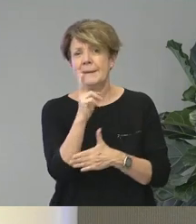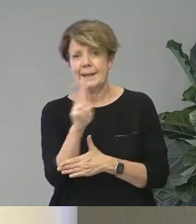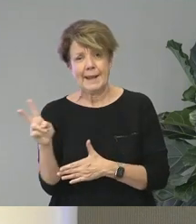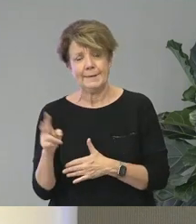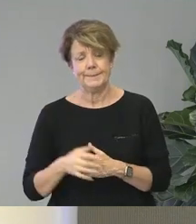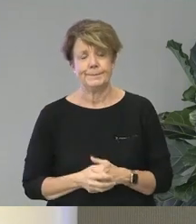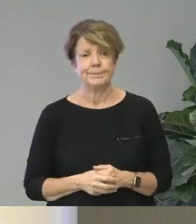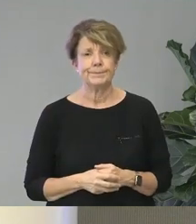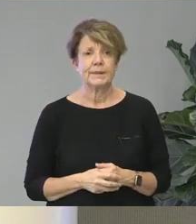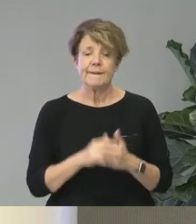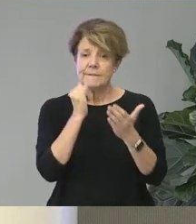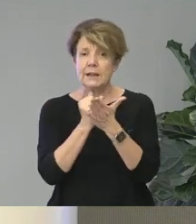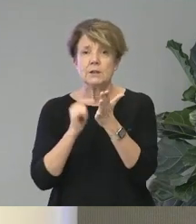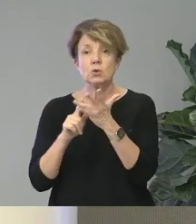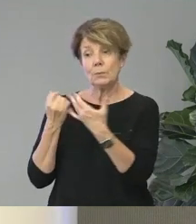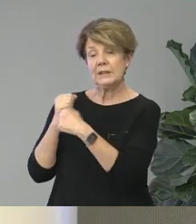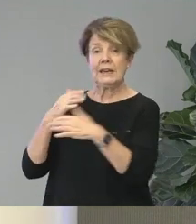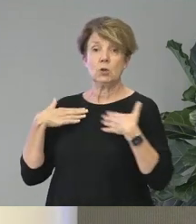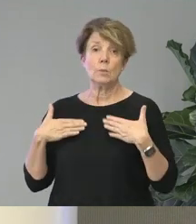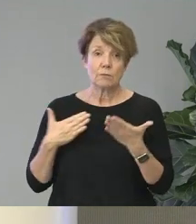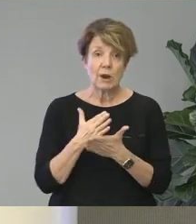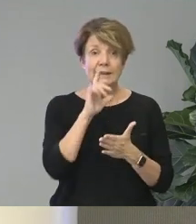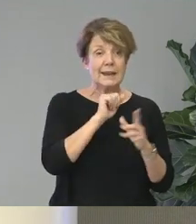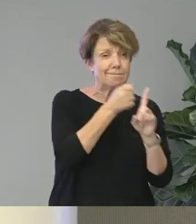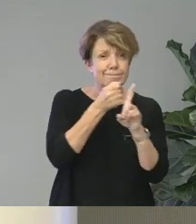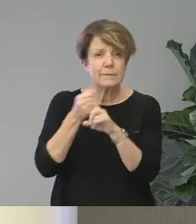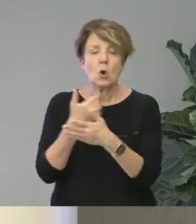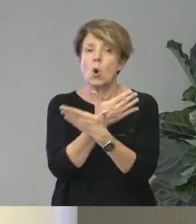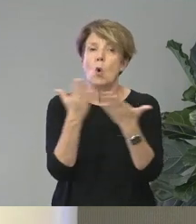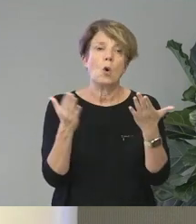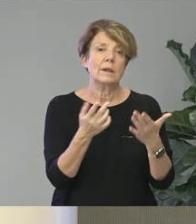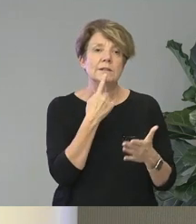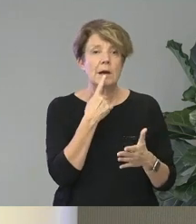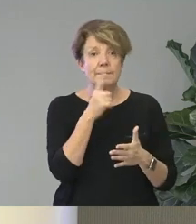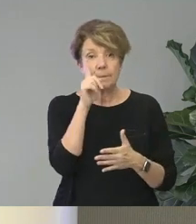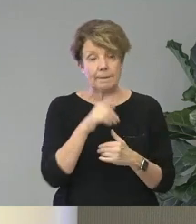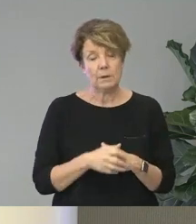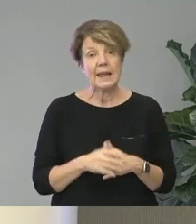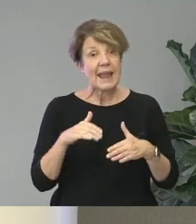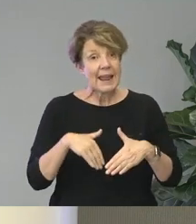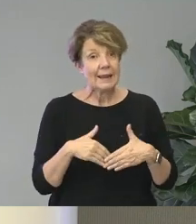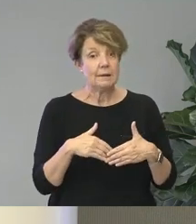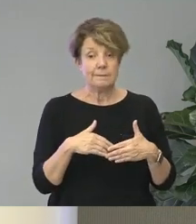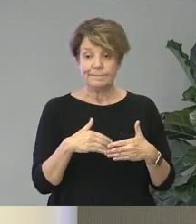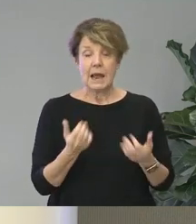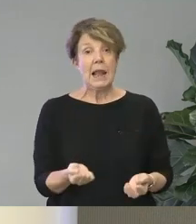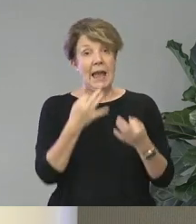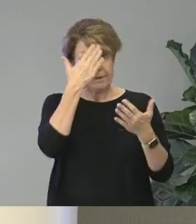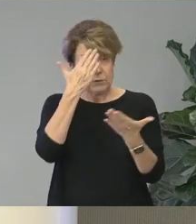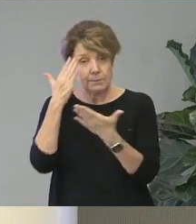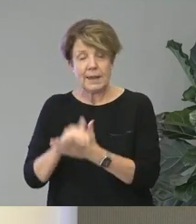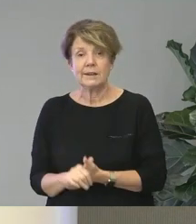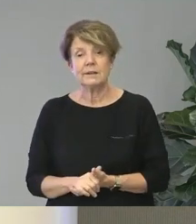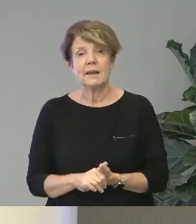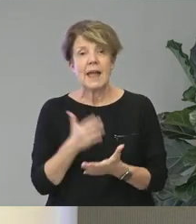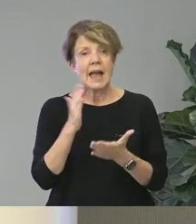Failures to protect human rights can affect all kinds of people, and any lack of respect for human rights